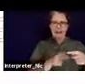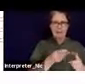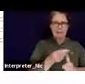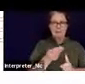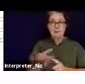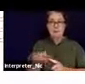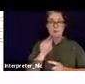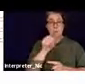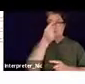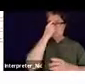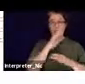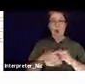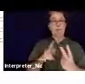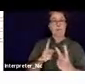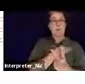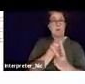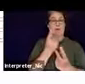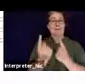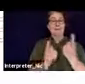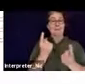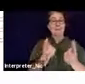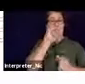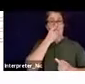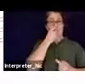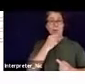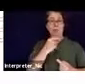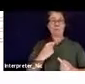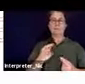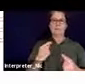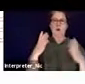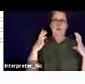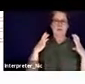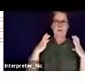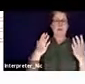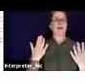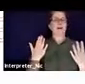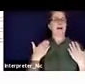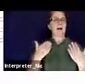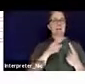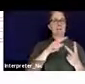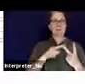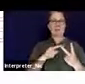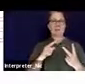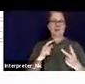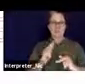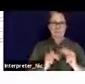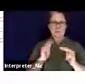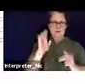those two individuals, we've got appearing calm under pressure, exuding confidence, building resilience,